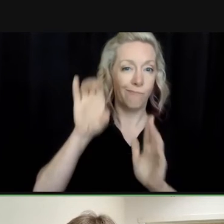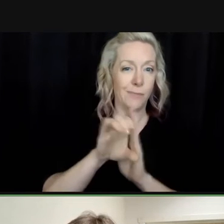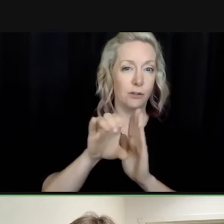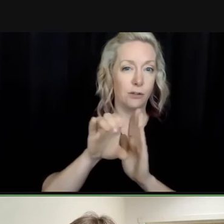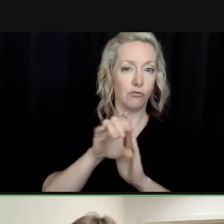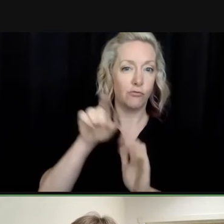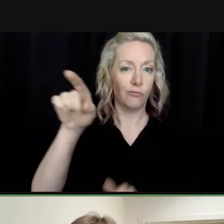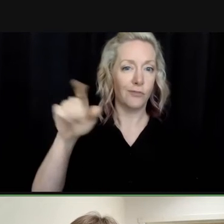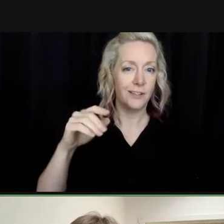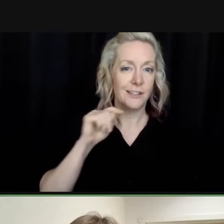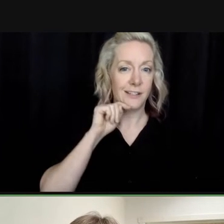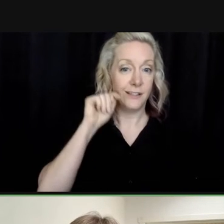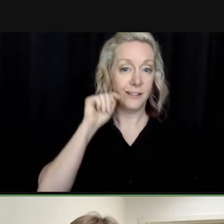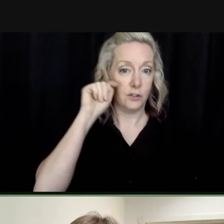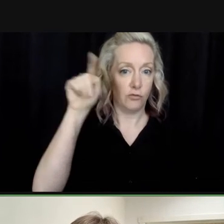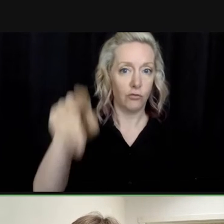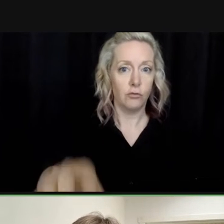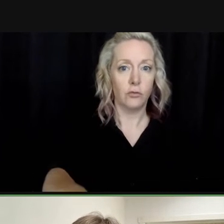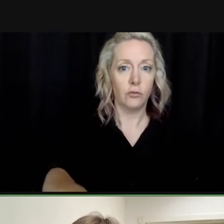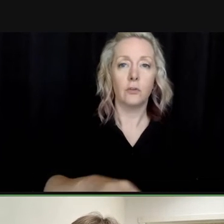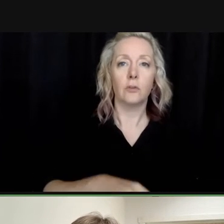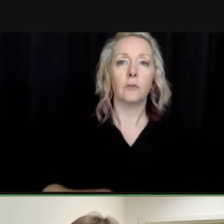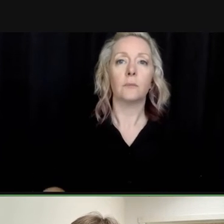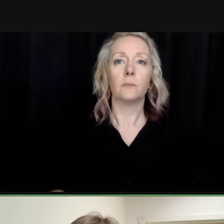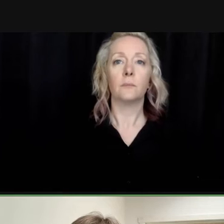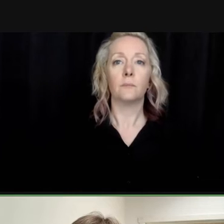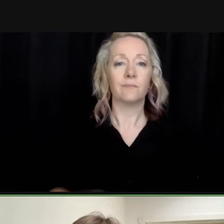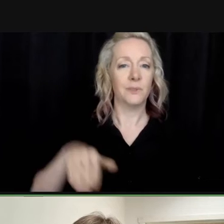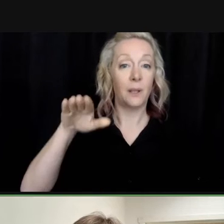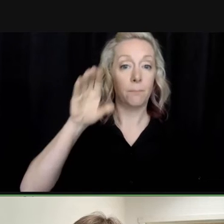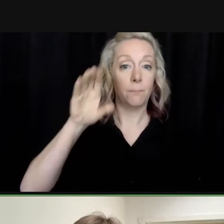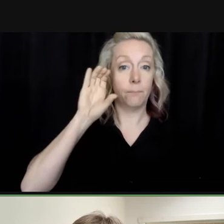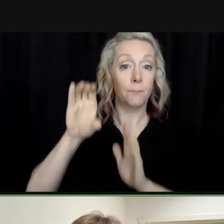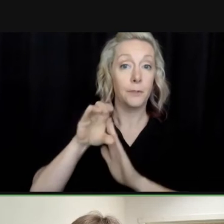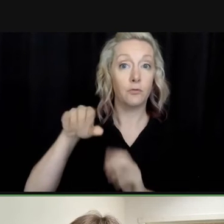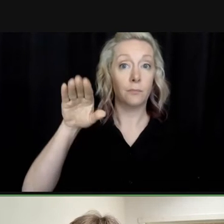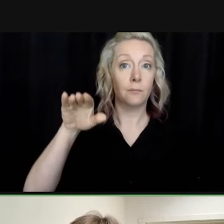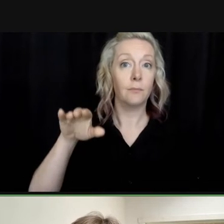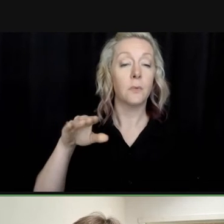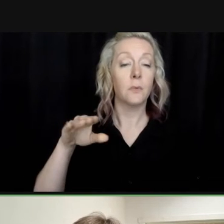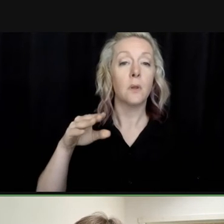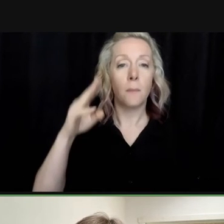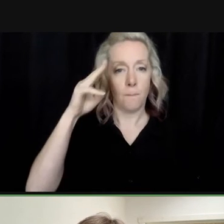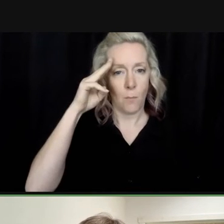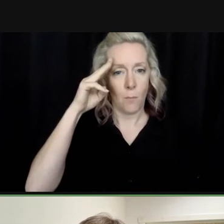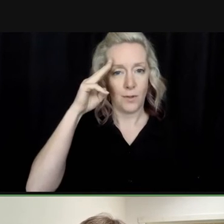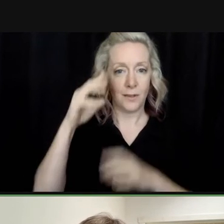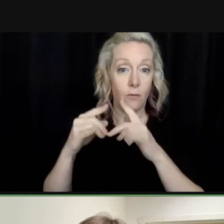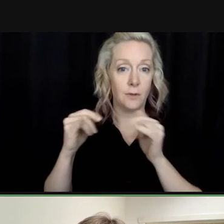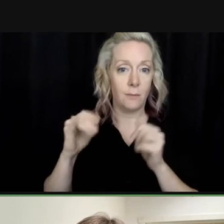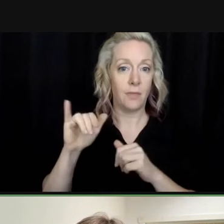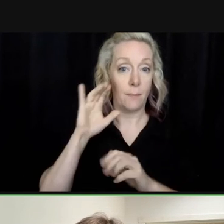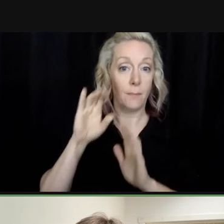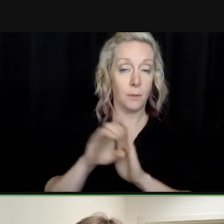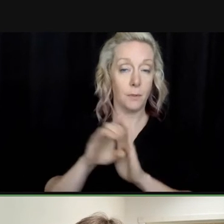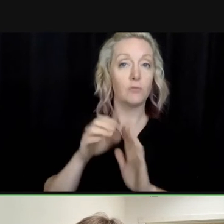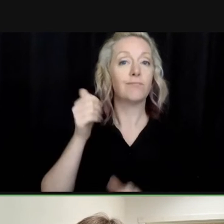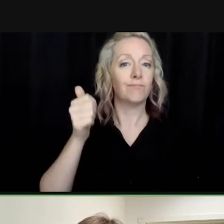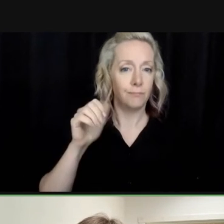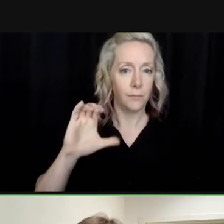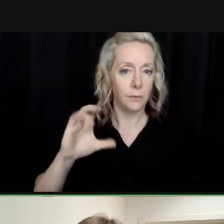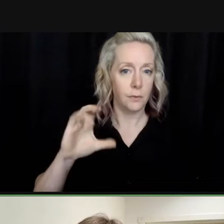teenager here on the top of the page, and he's at a Boy Scout camp, and he has charge